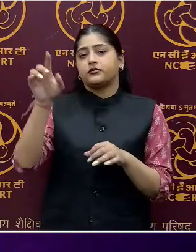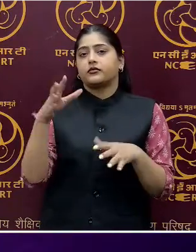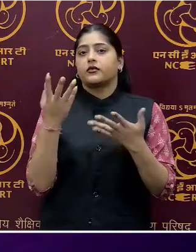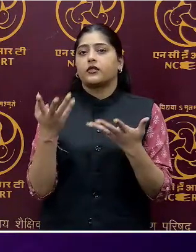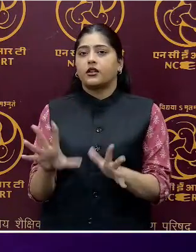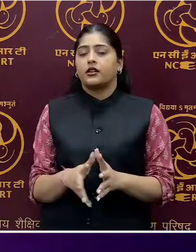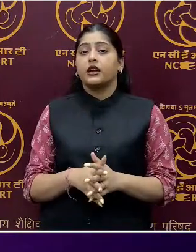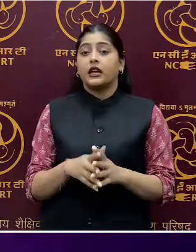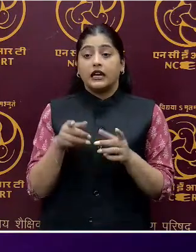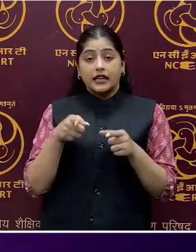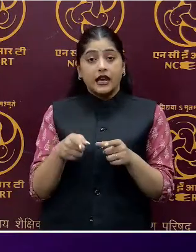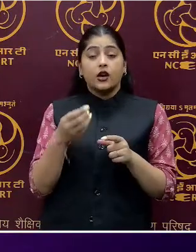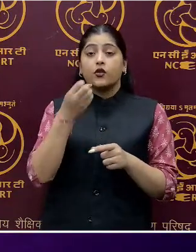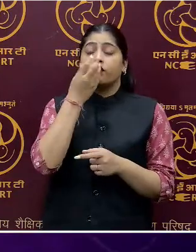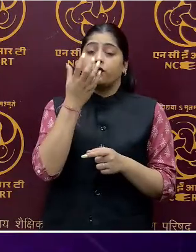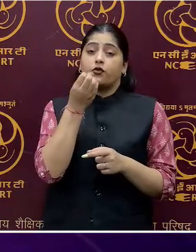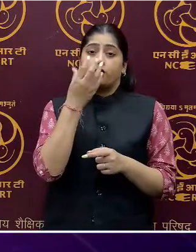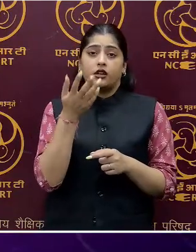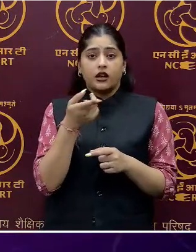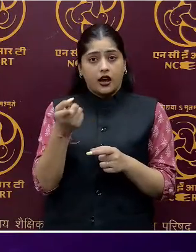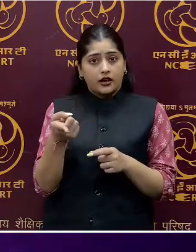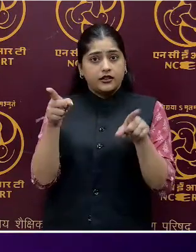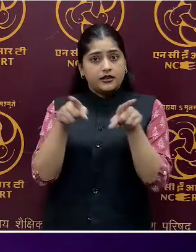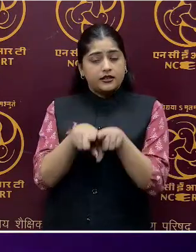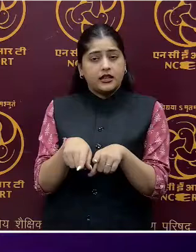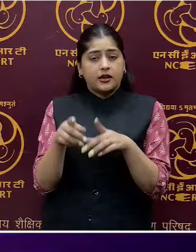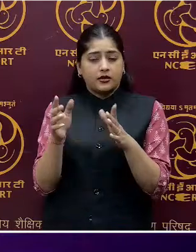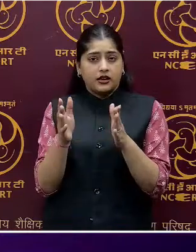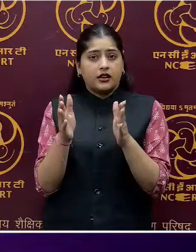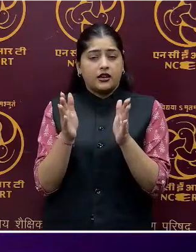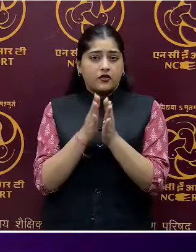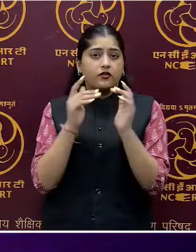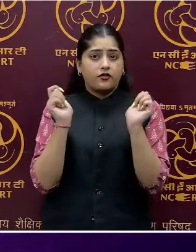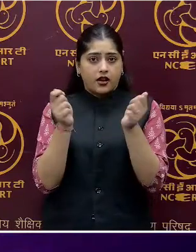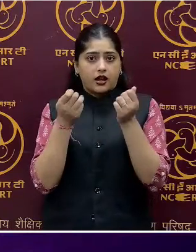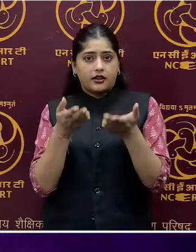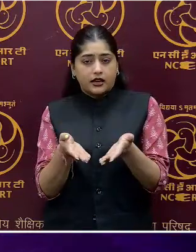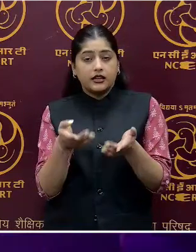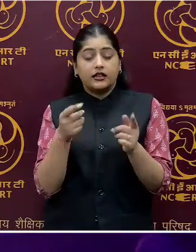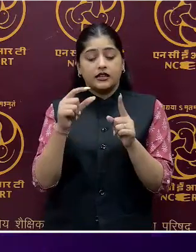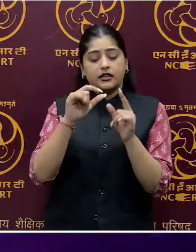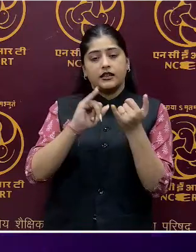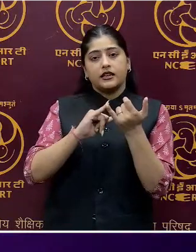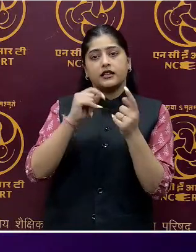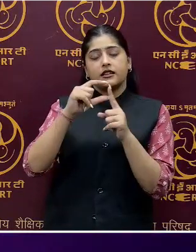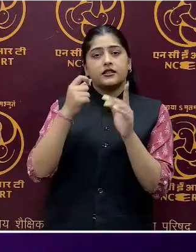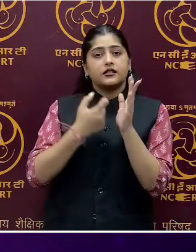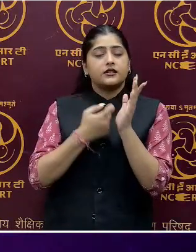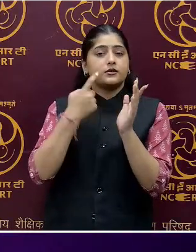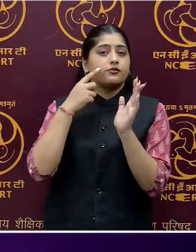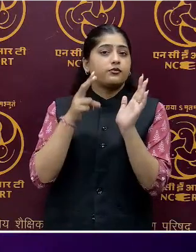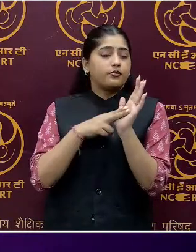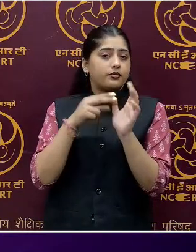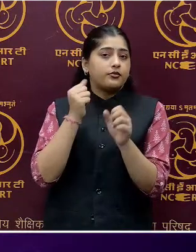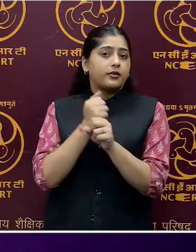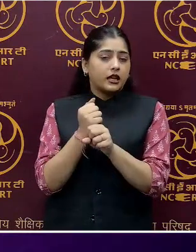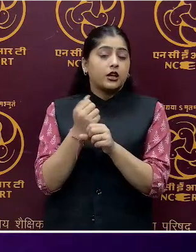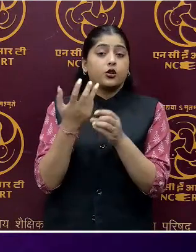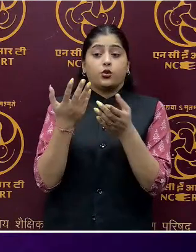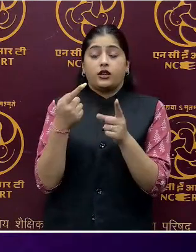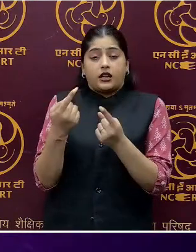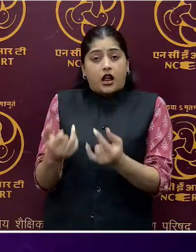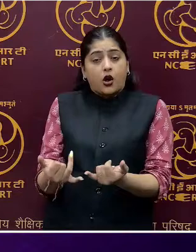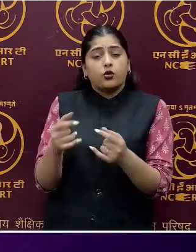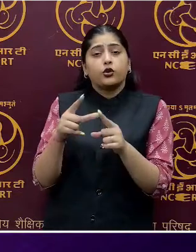this is a festival of flowers. This festival marks the beginning of spring. Oh, wow. Children collect different kind of flowers.